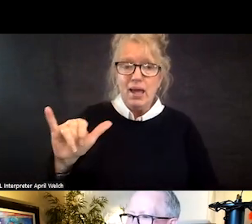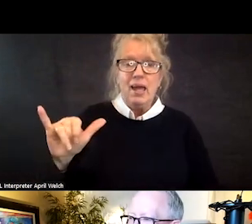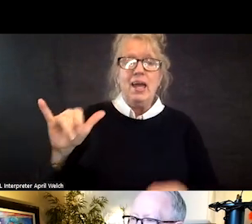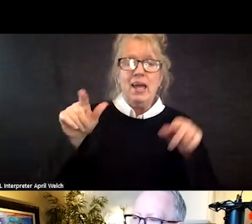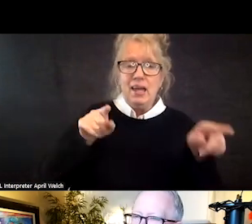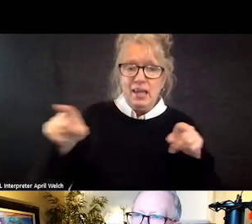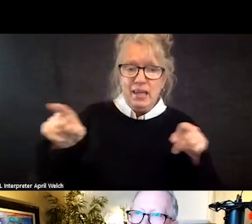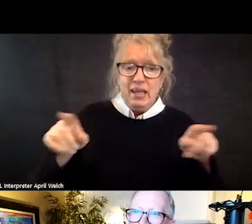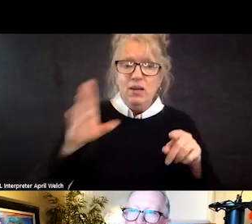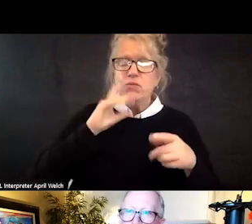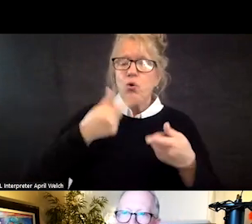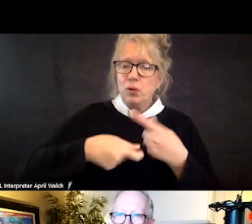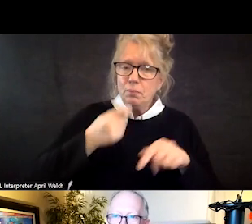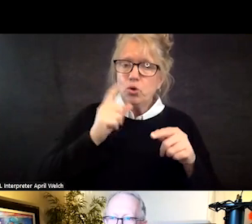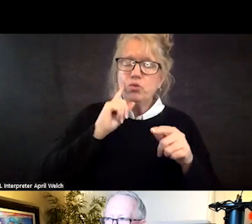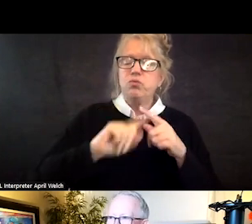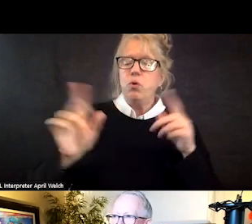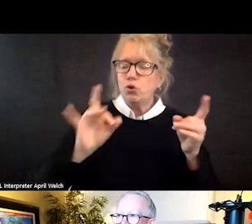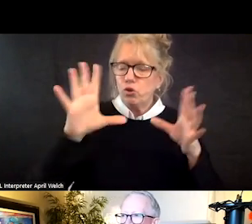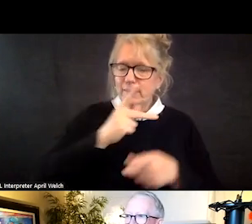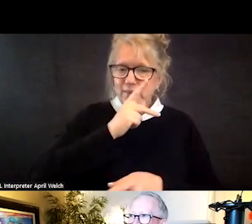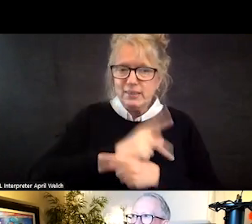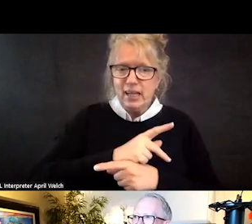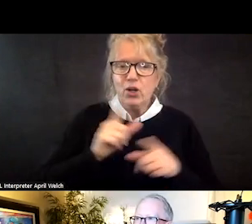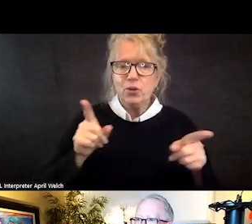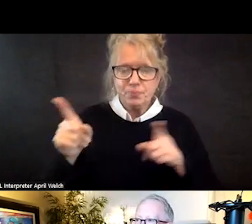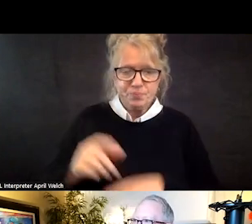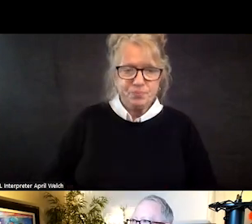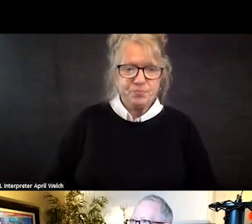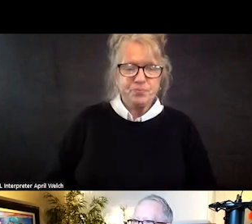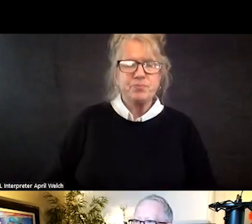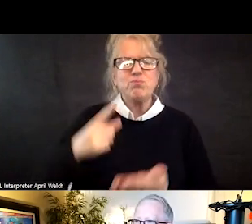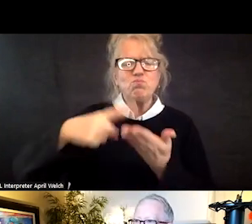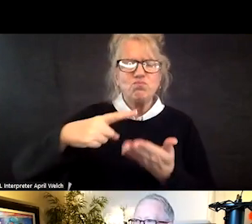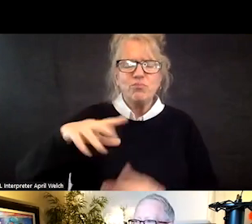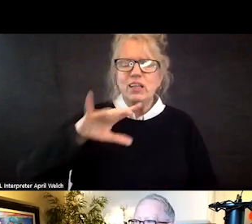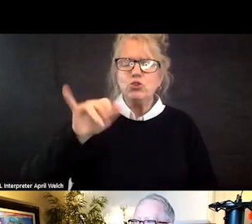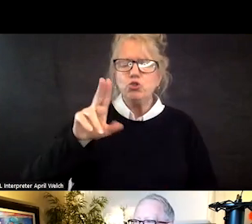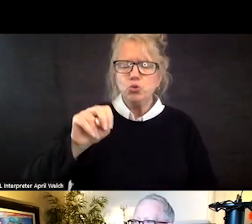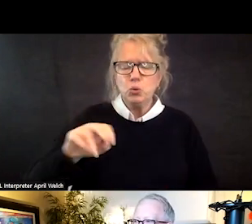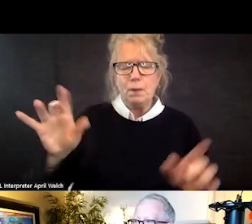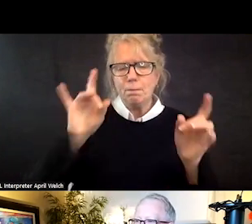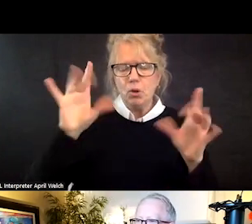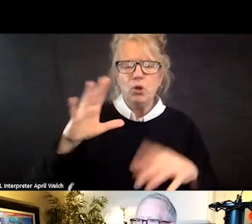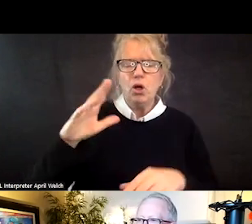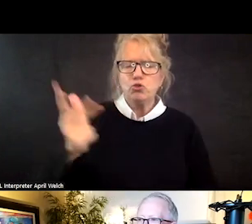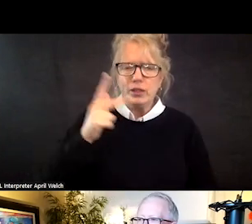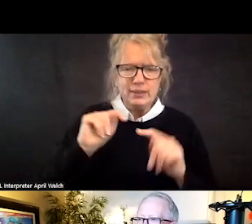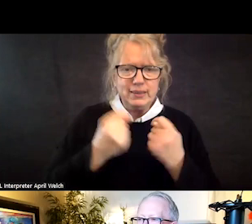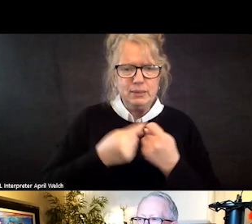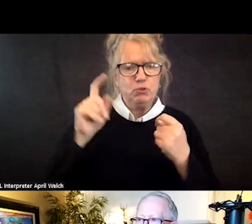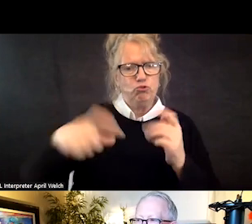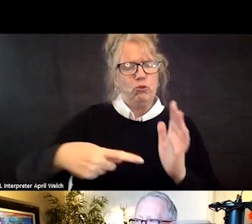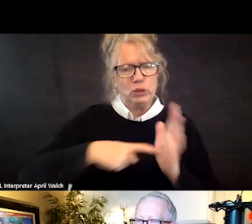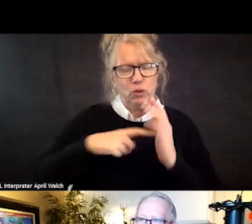reimburse for crisis care in accordance with parity law. In June, mobile crisis team services should require